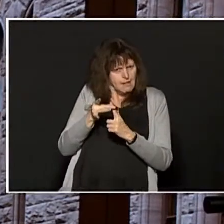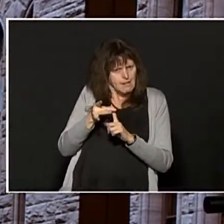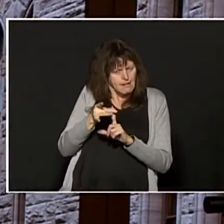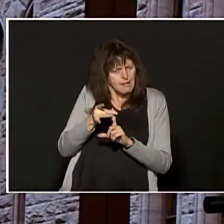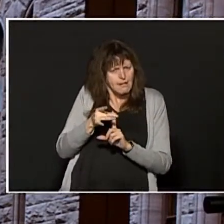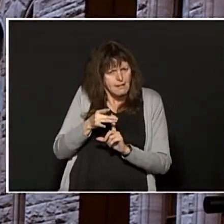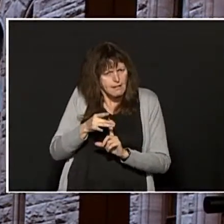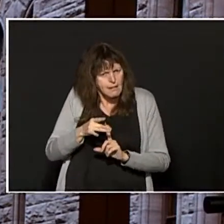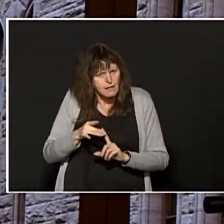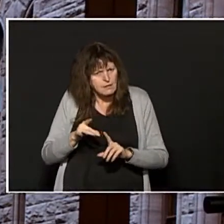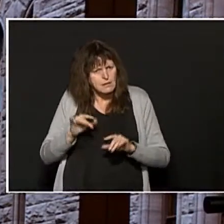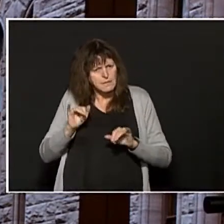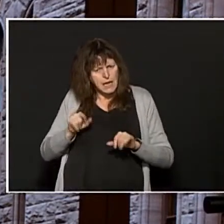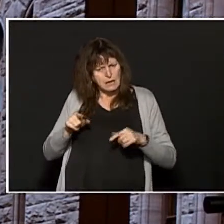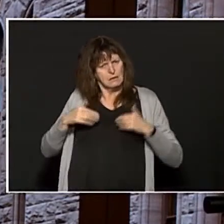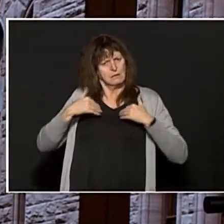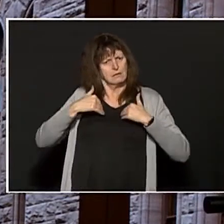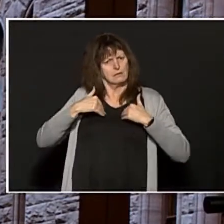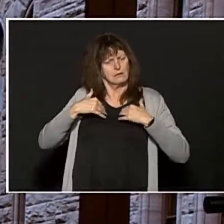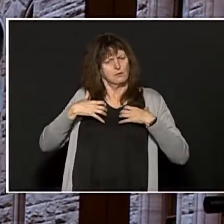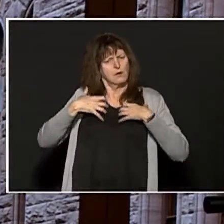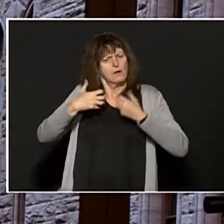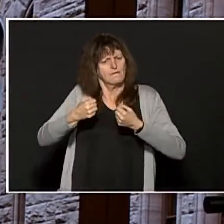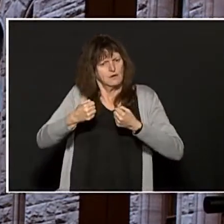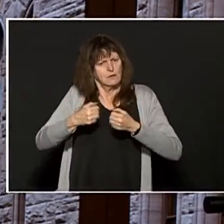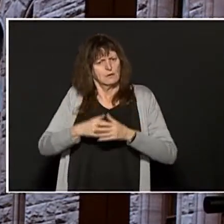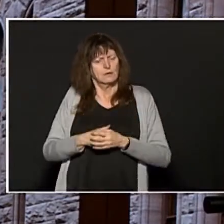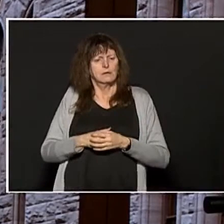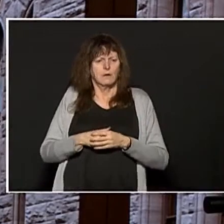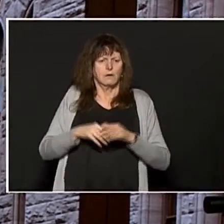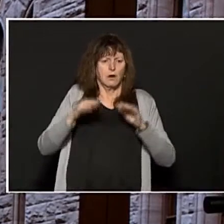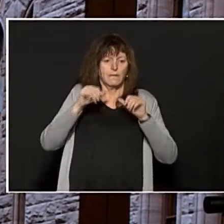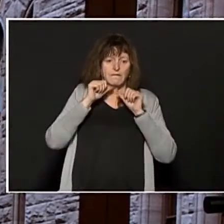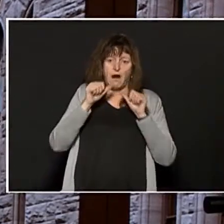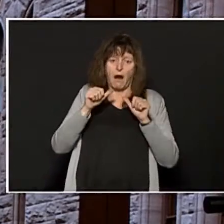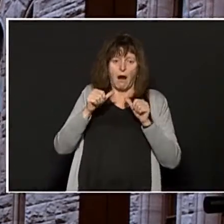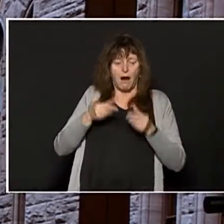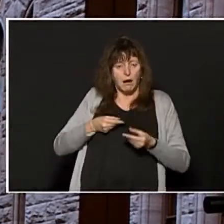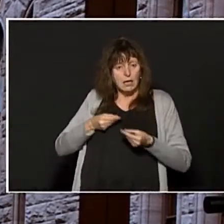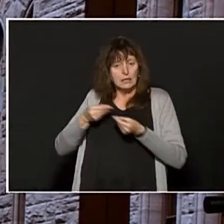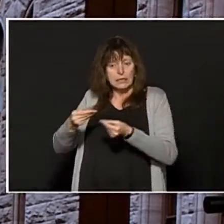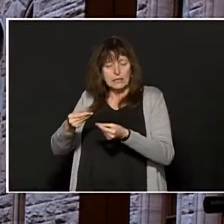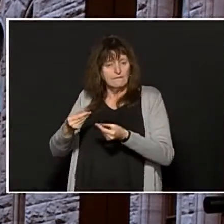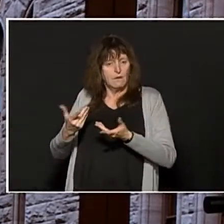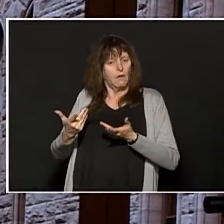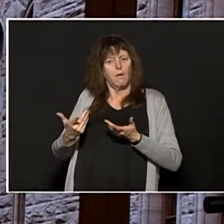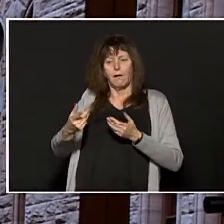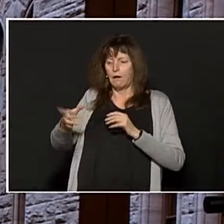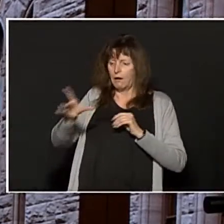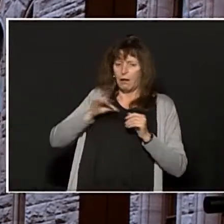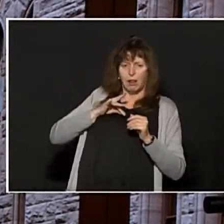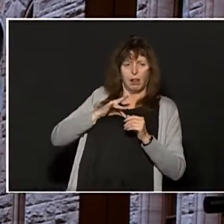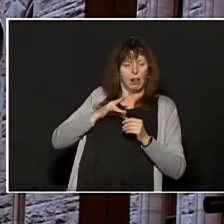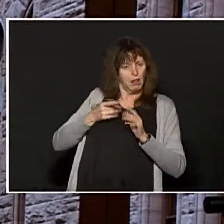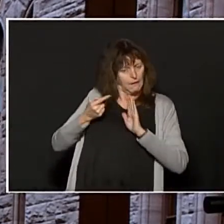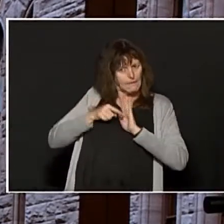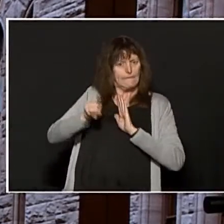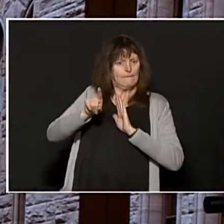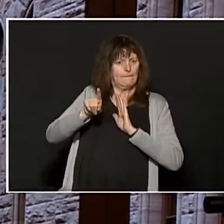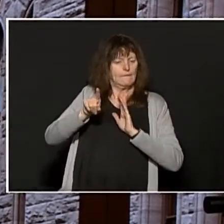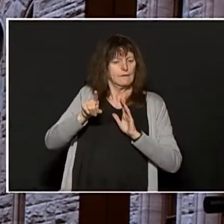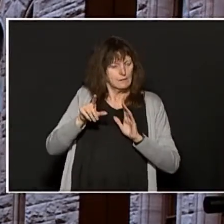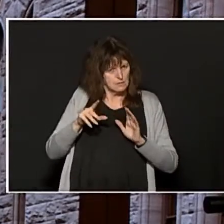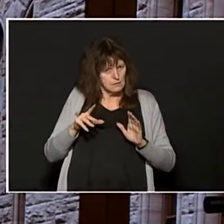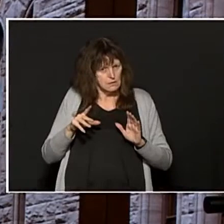hopefully in the future you don't even transmit to anybody. So we are monitoring. We'll be bringing to your attention if there's something of undue